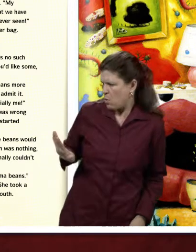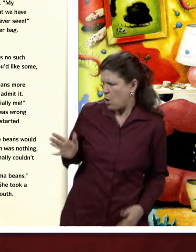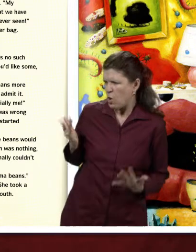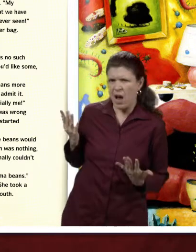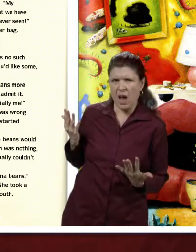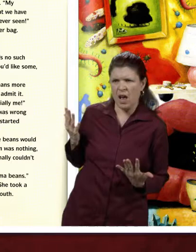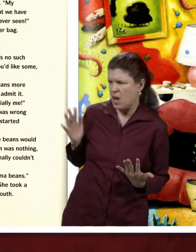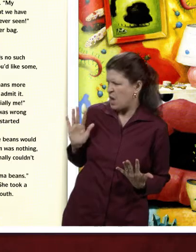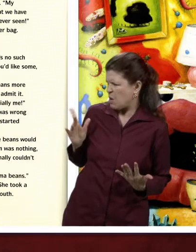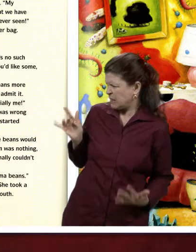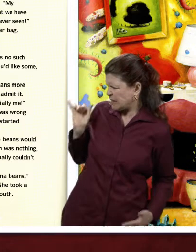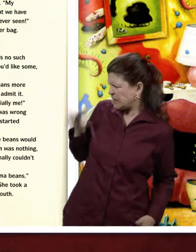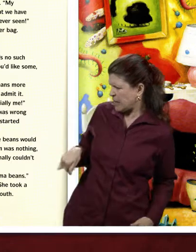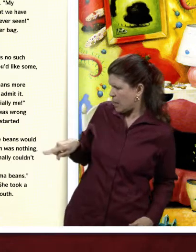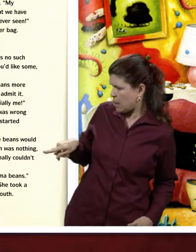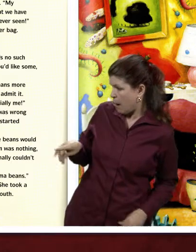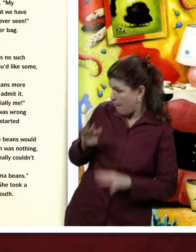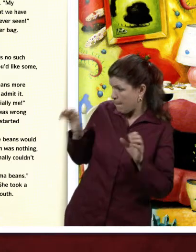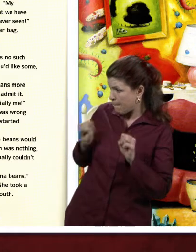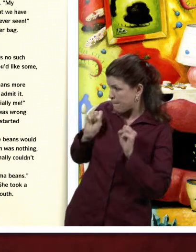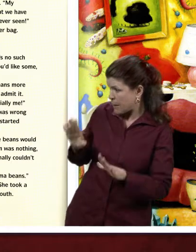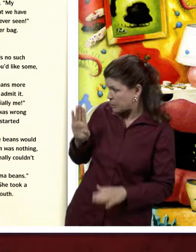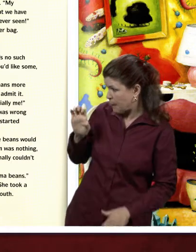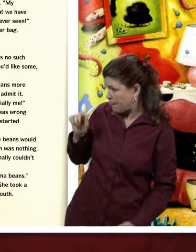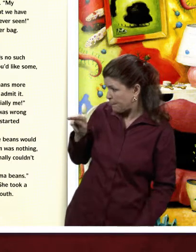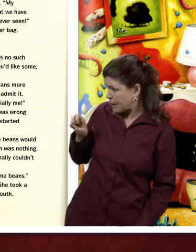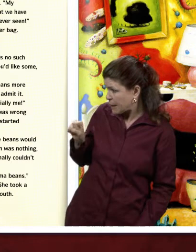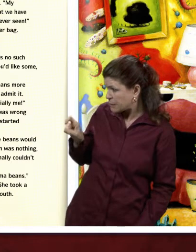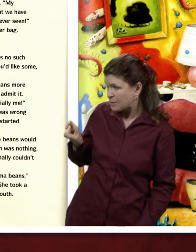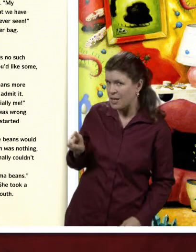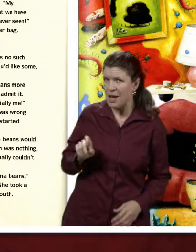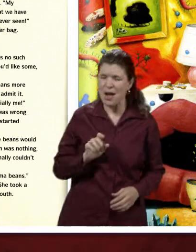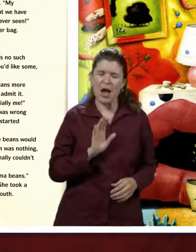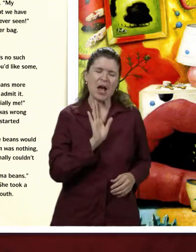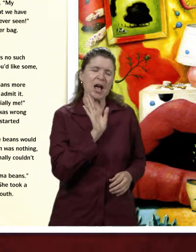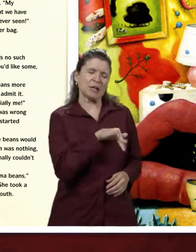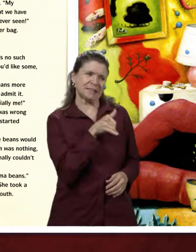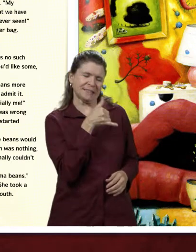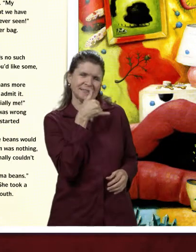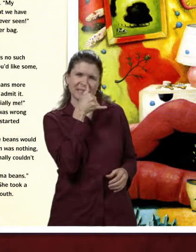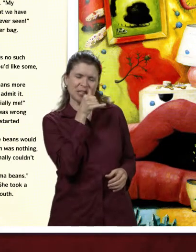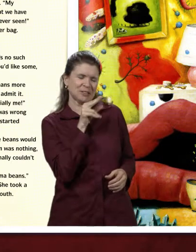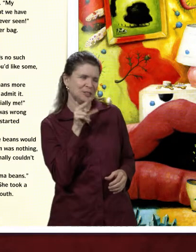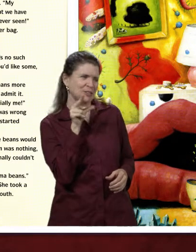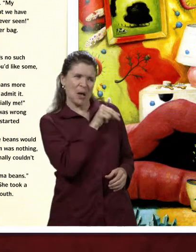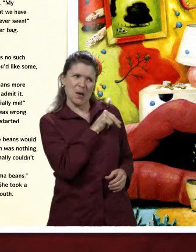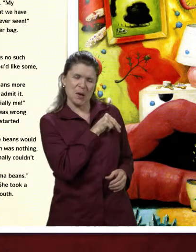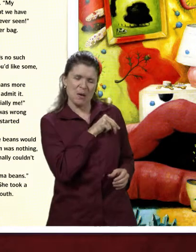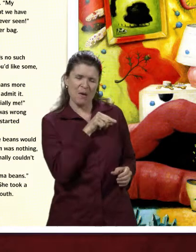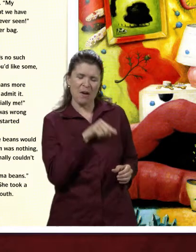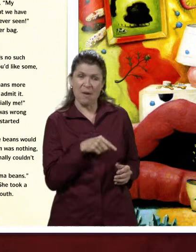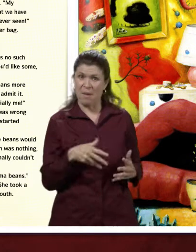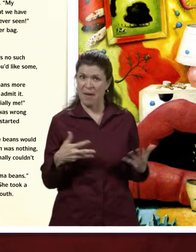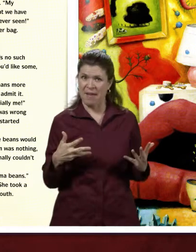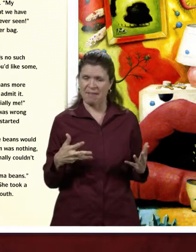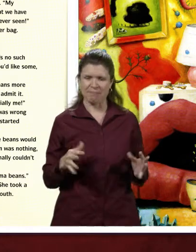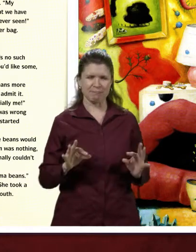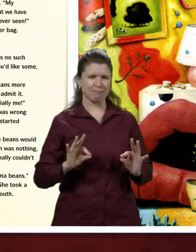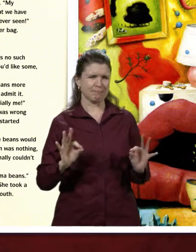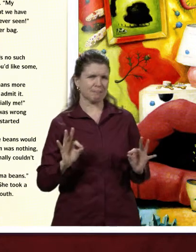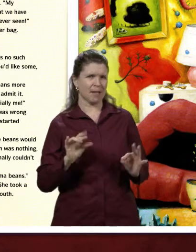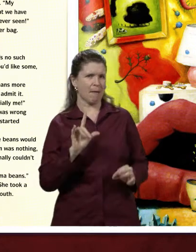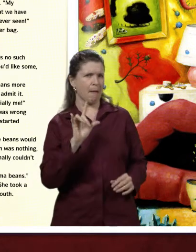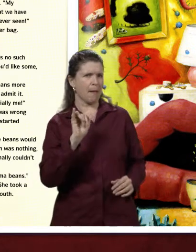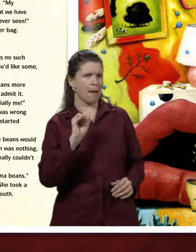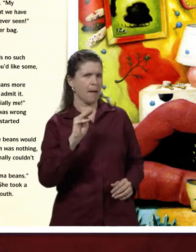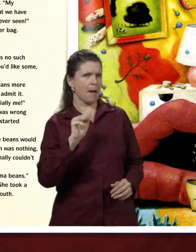those magic beans?" asked Mrs. Cream. "Oh my, no," replied the kind old woman. "There's no